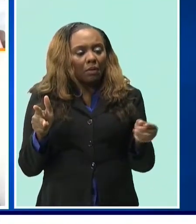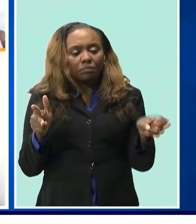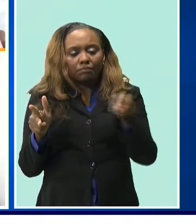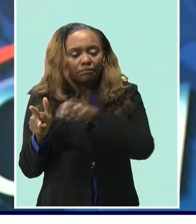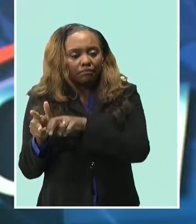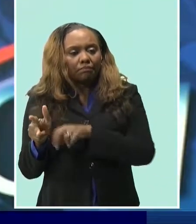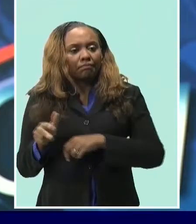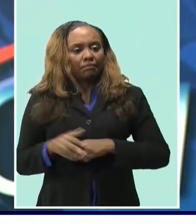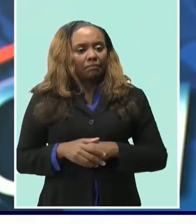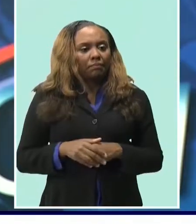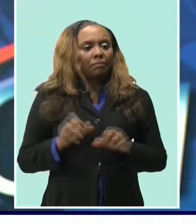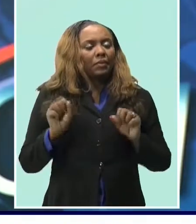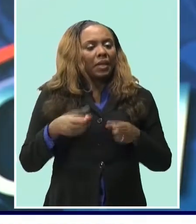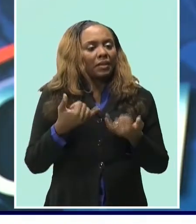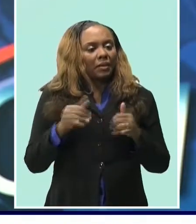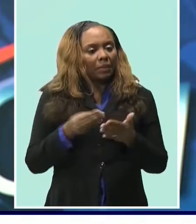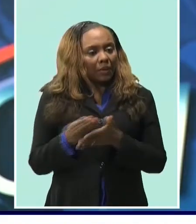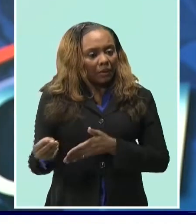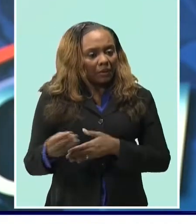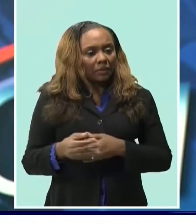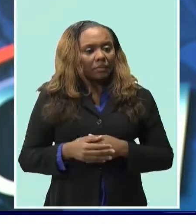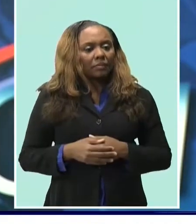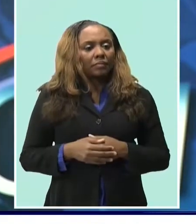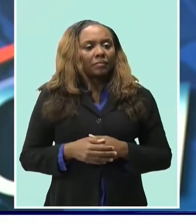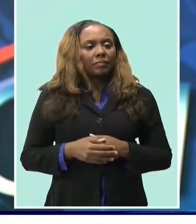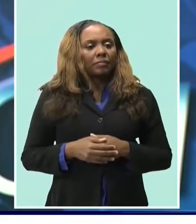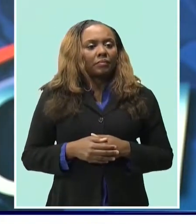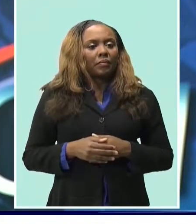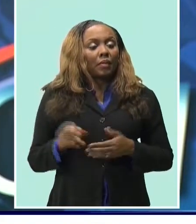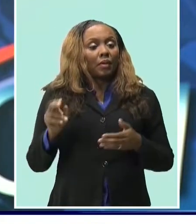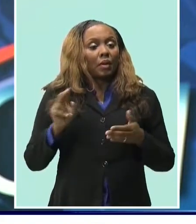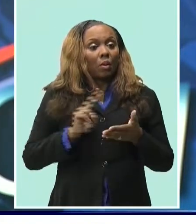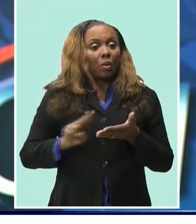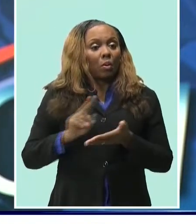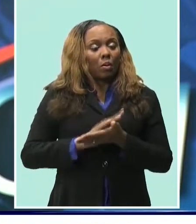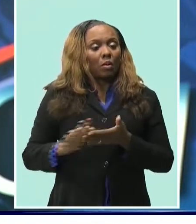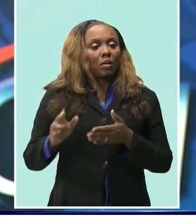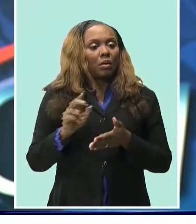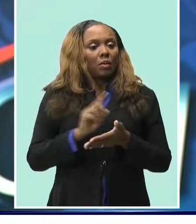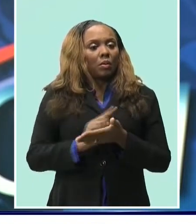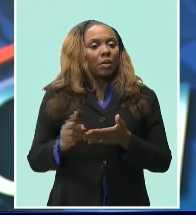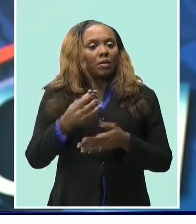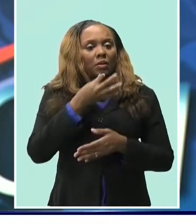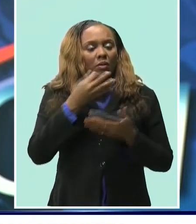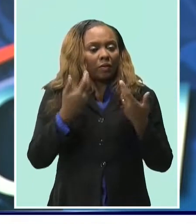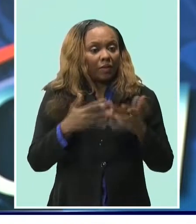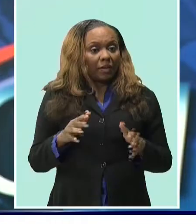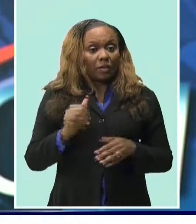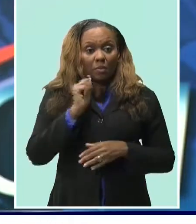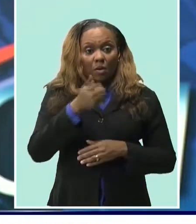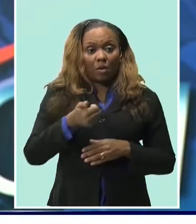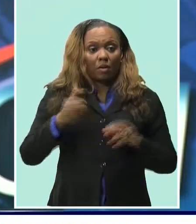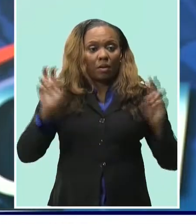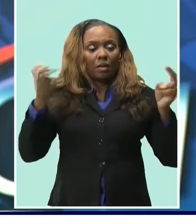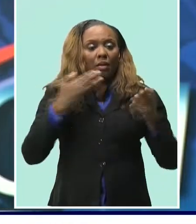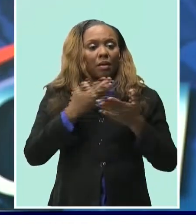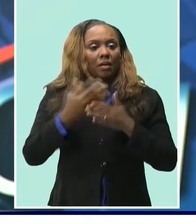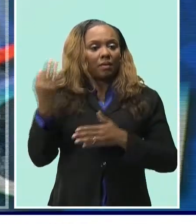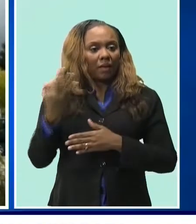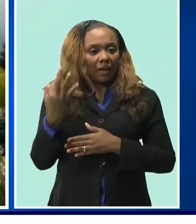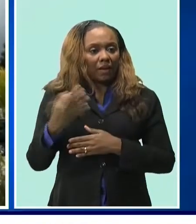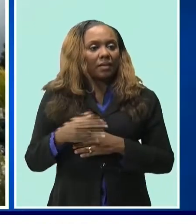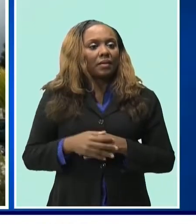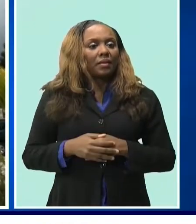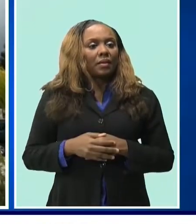produce. As Holy Week climaxes in the coming hours with Good Friday and then Easter celebrations, a local religious